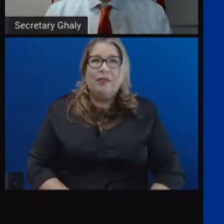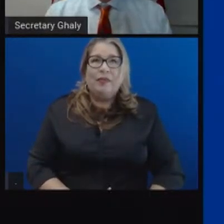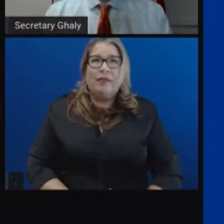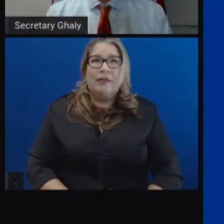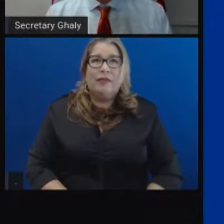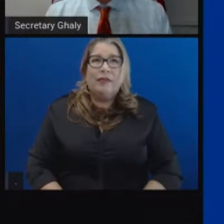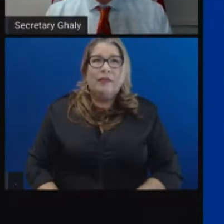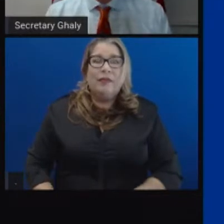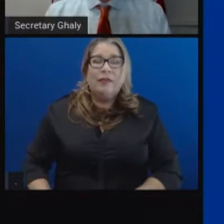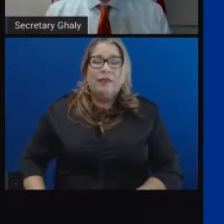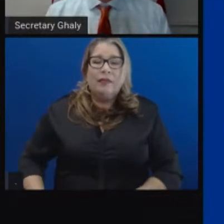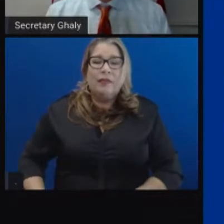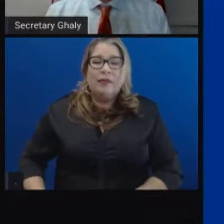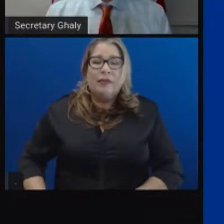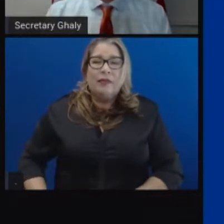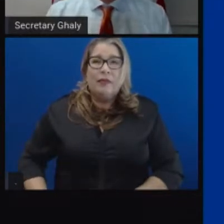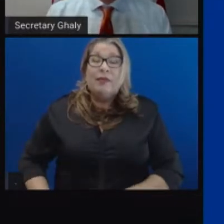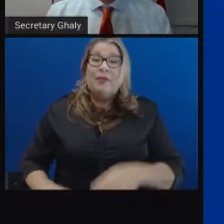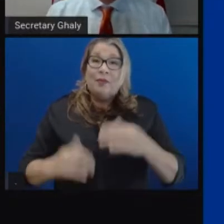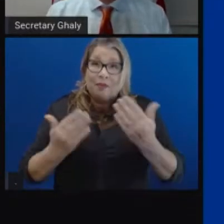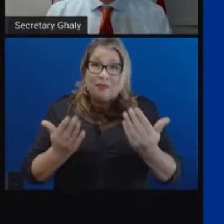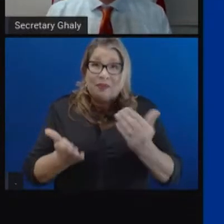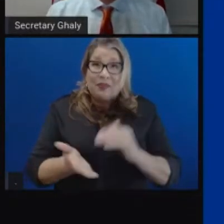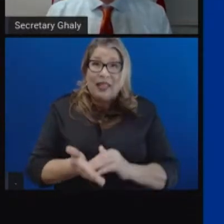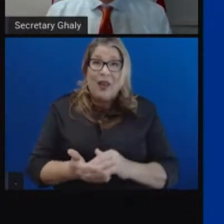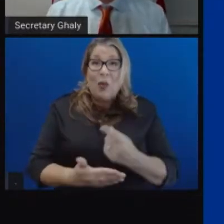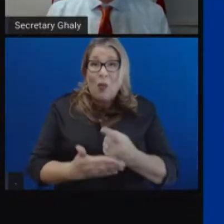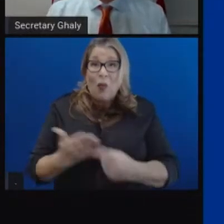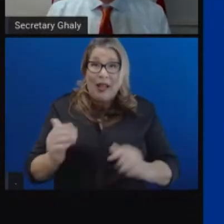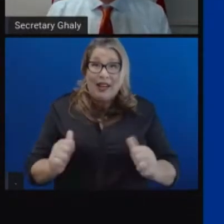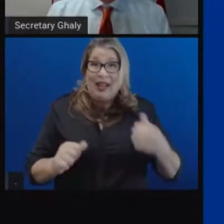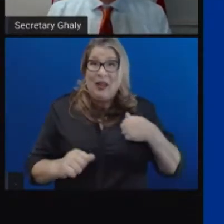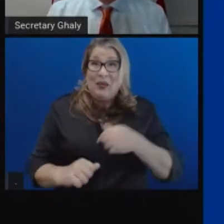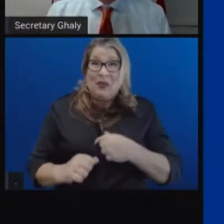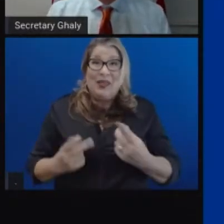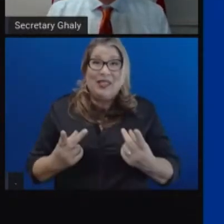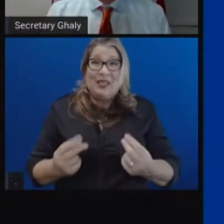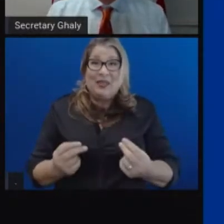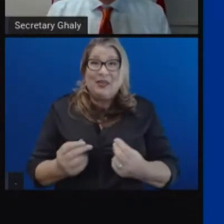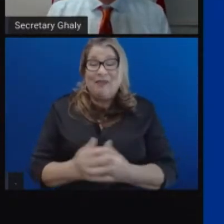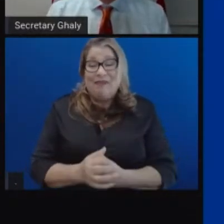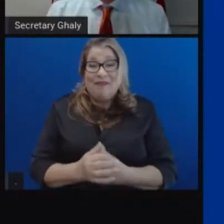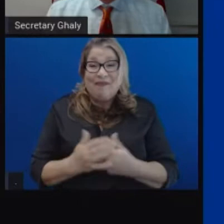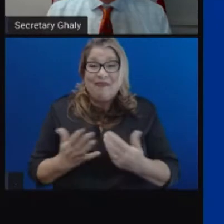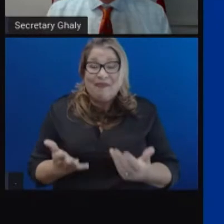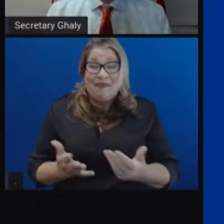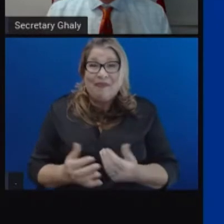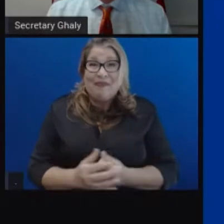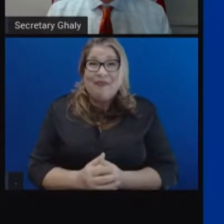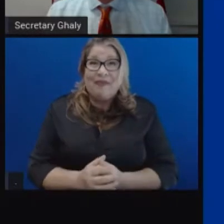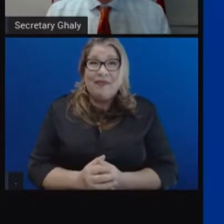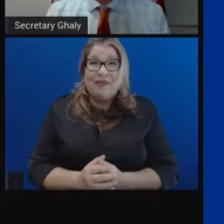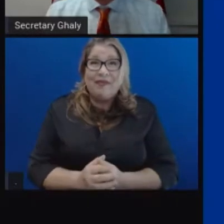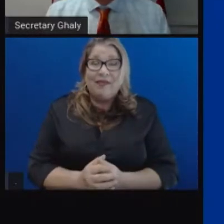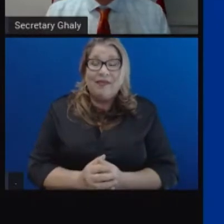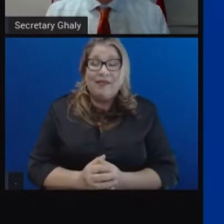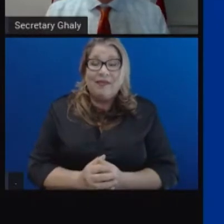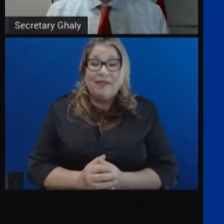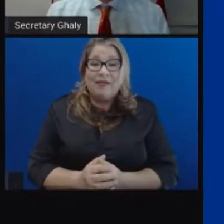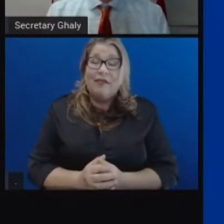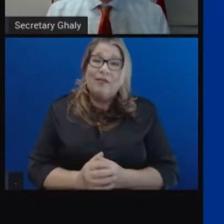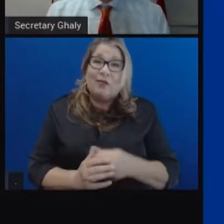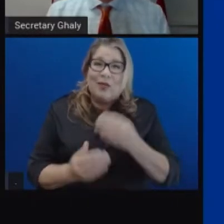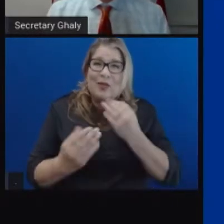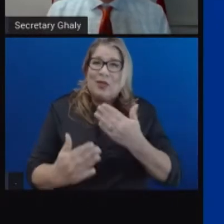So again, what can we do? And I'm giving you a message today where there is some hope.